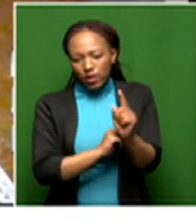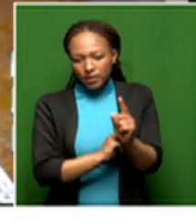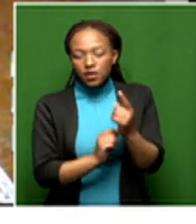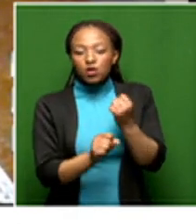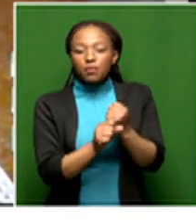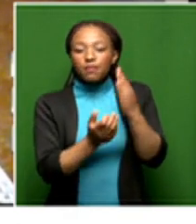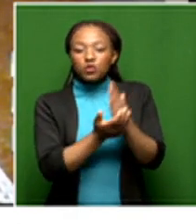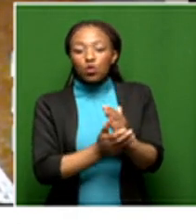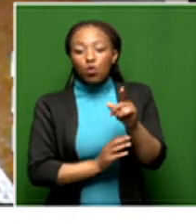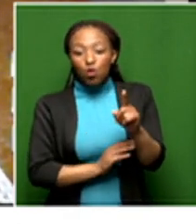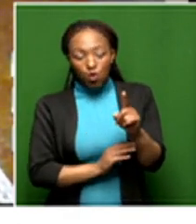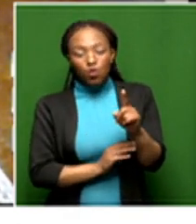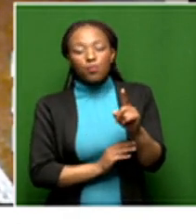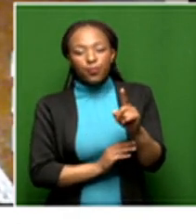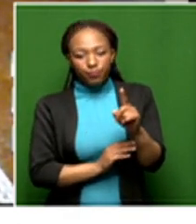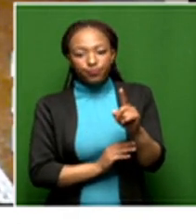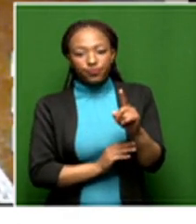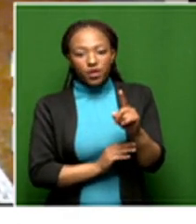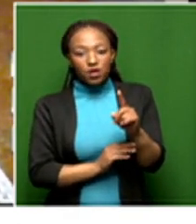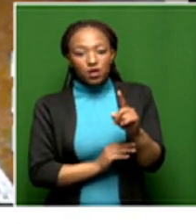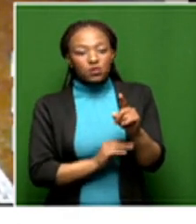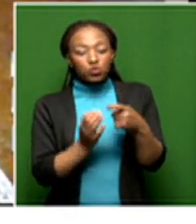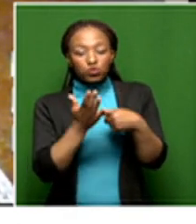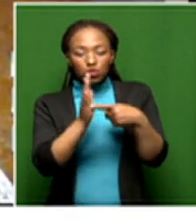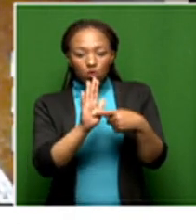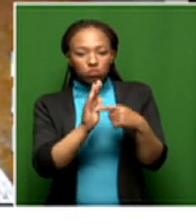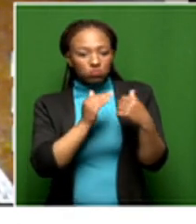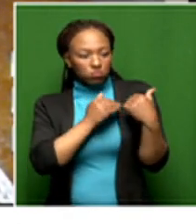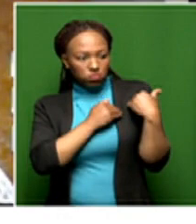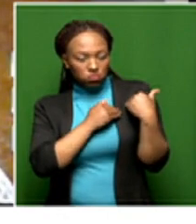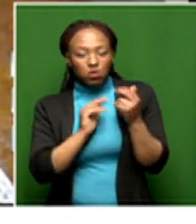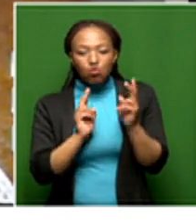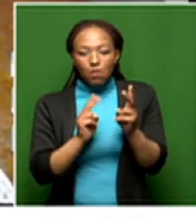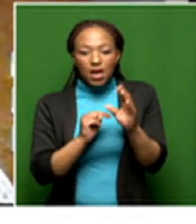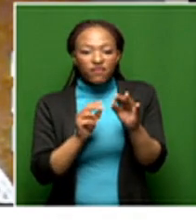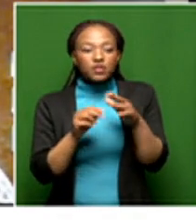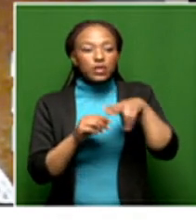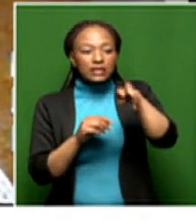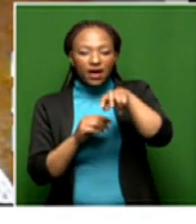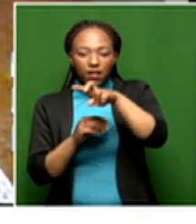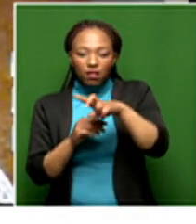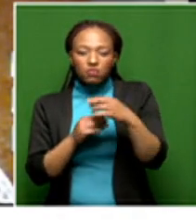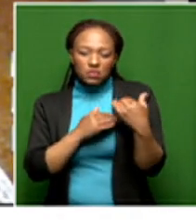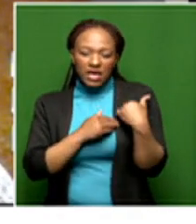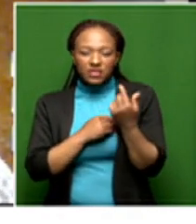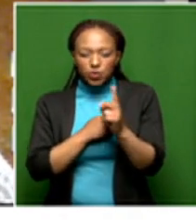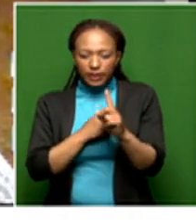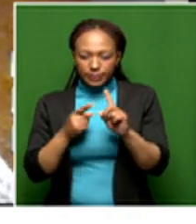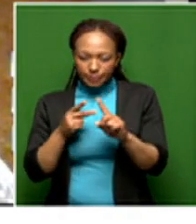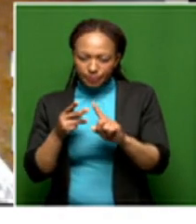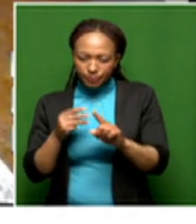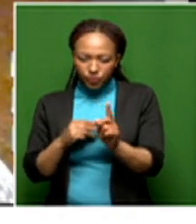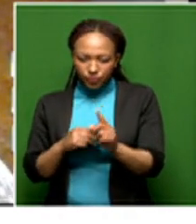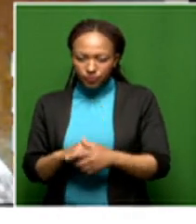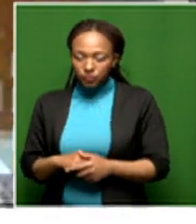order to get us some form of a semblance of normalcy as we go about our travels? Absolutely.